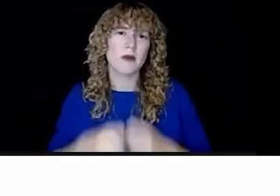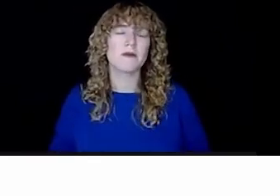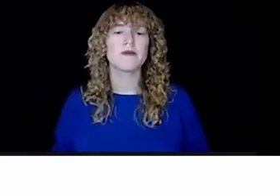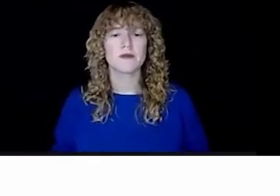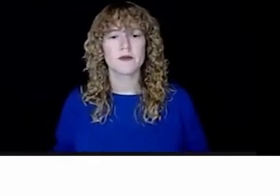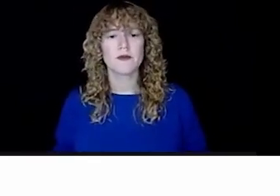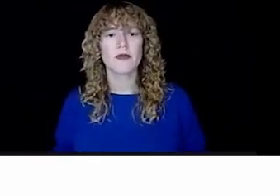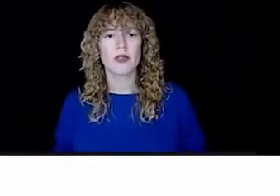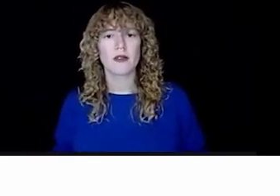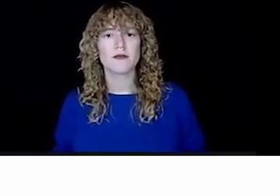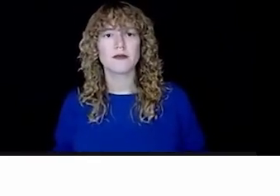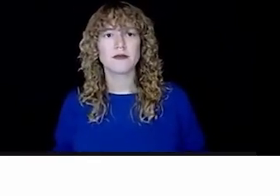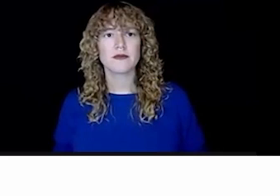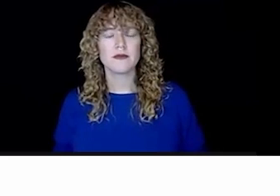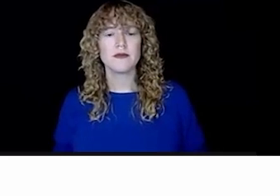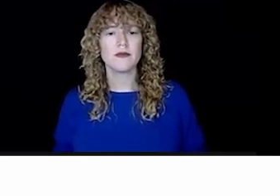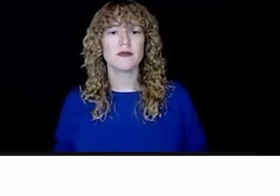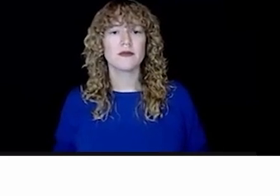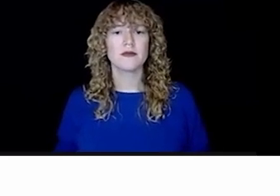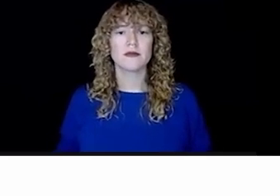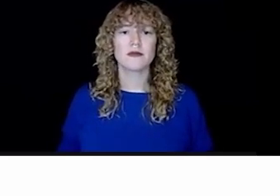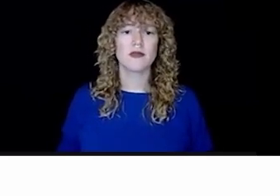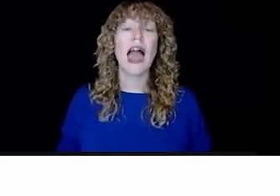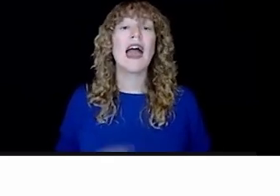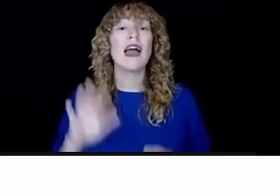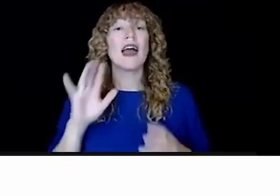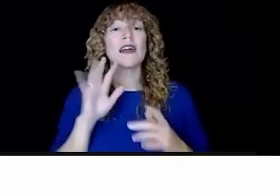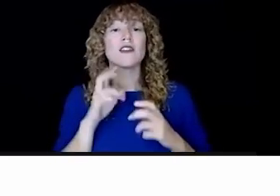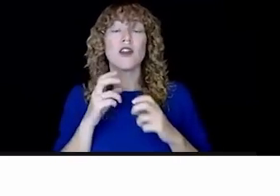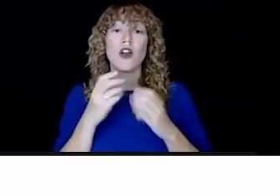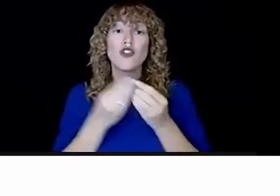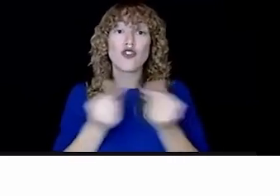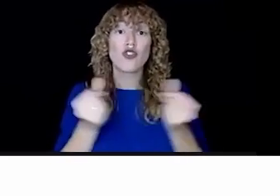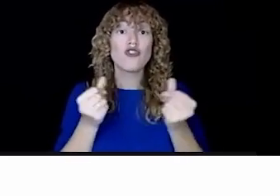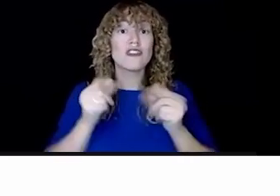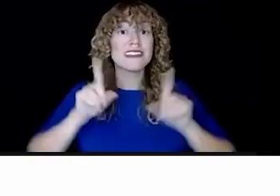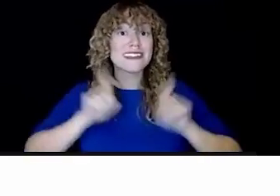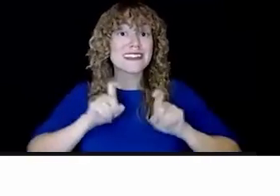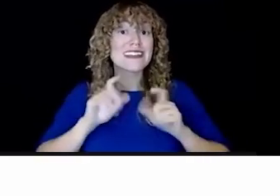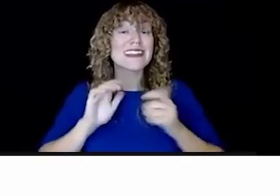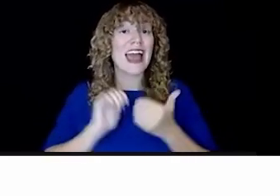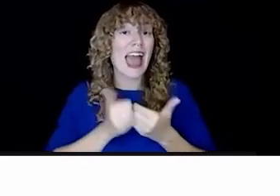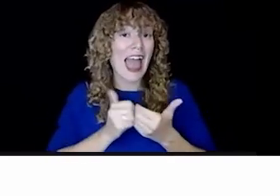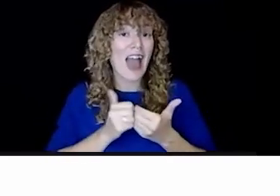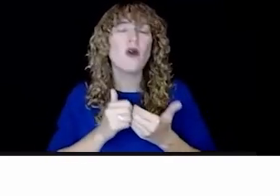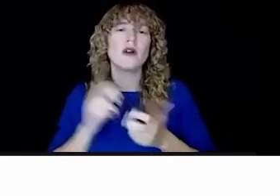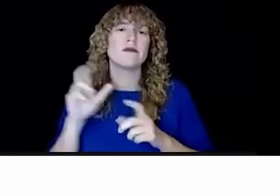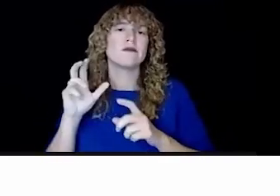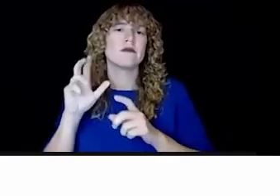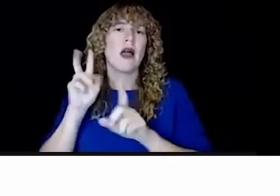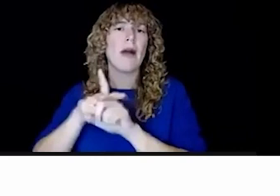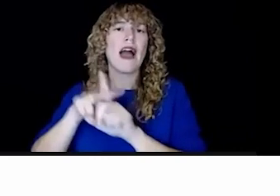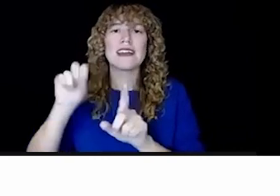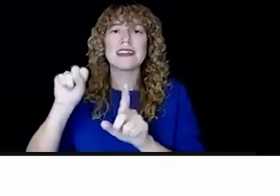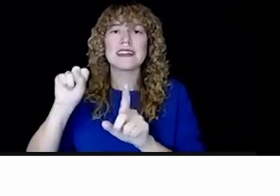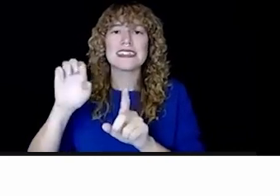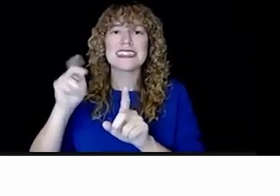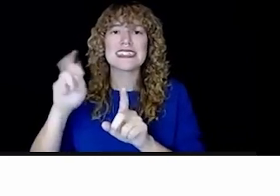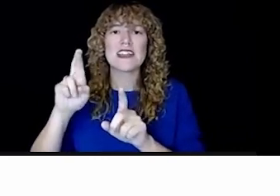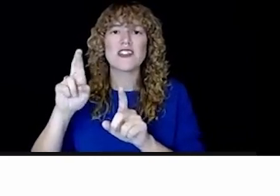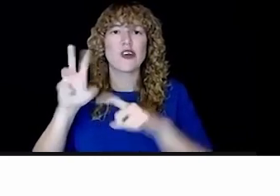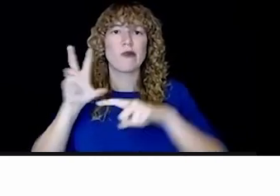test those solutions using those data loggers to see if we see a difference. So that's a quick